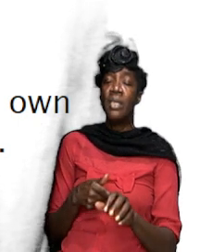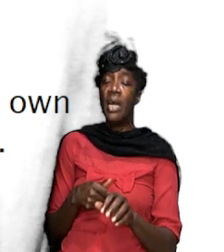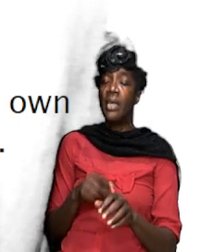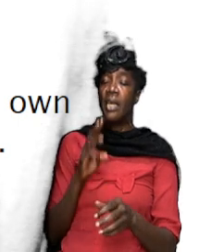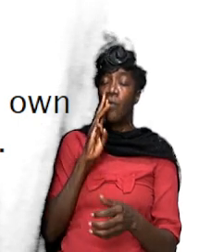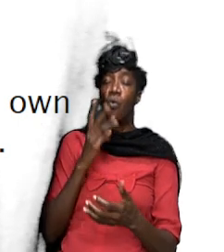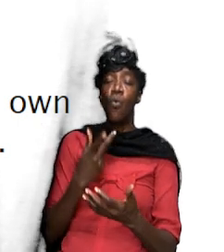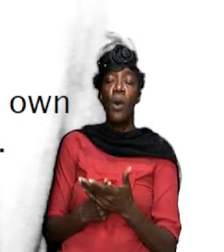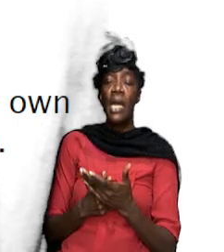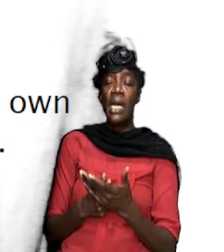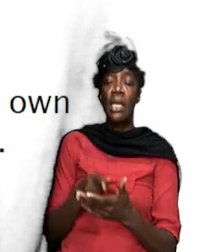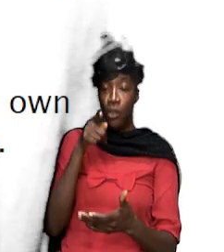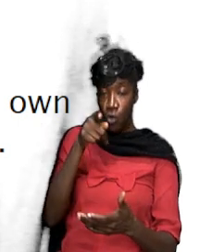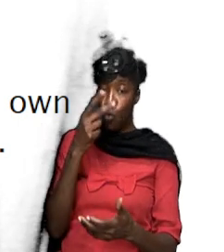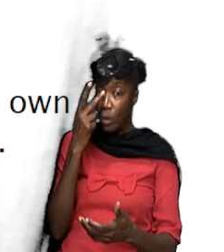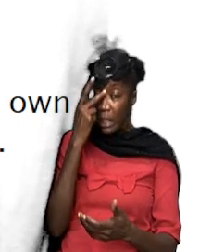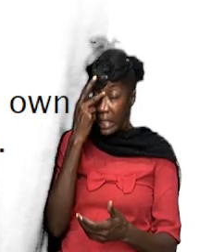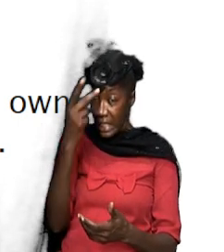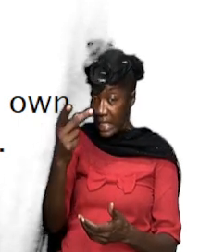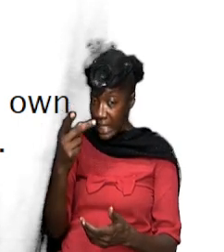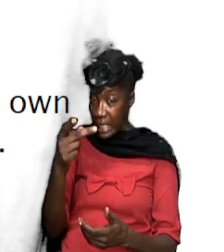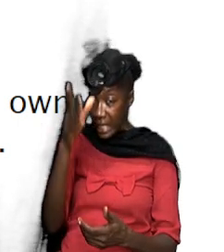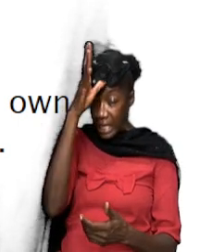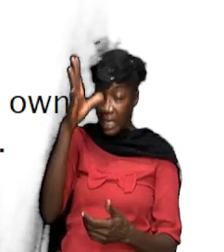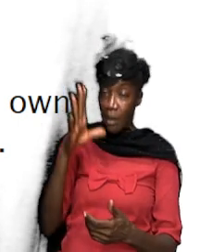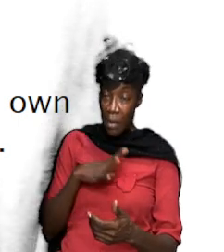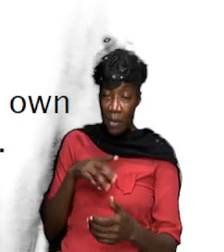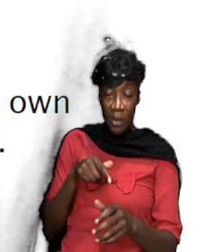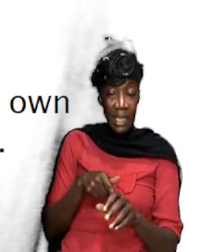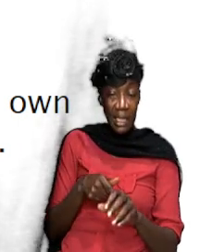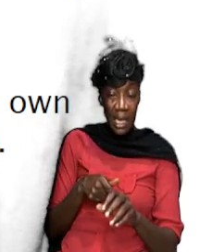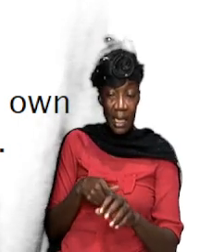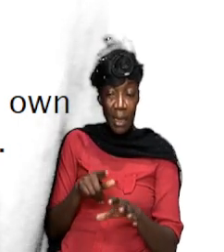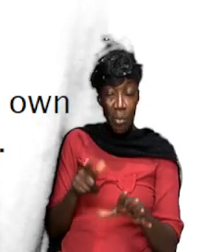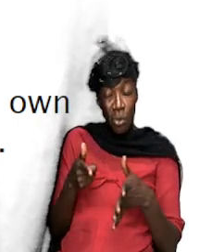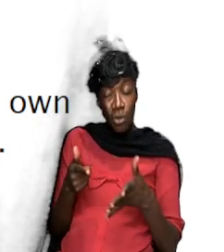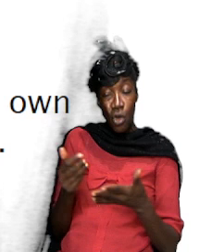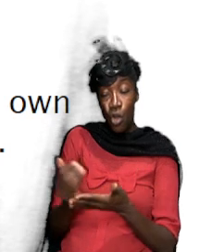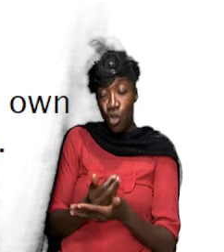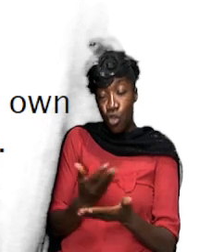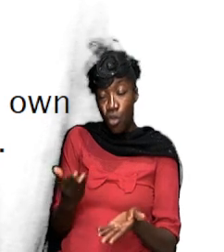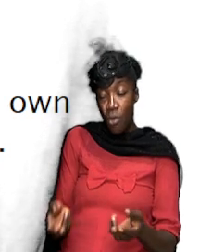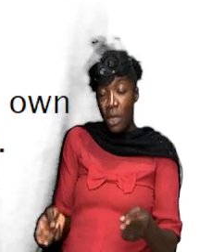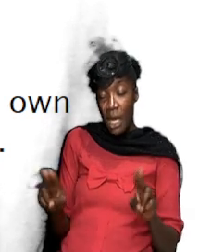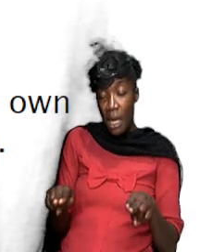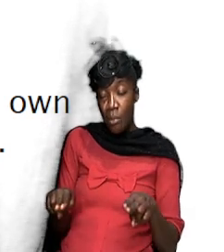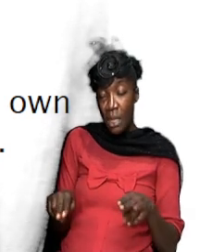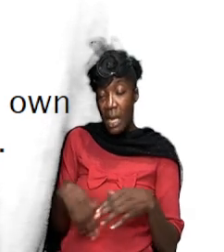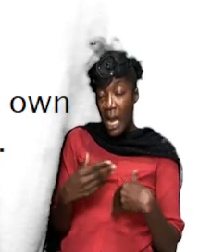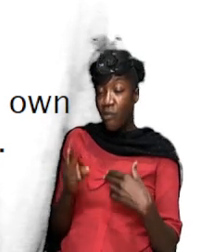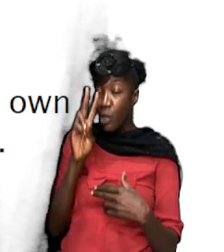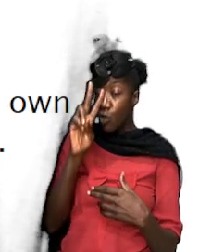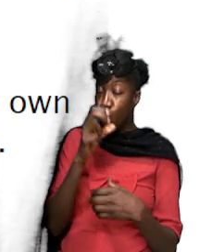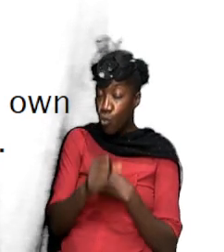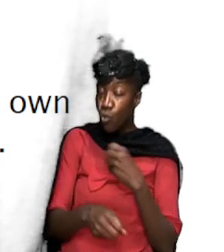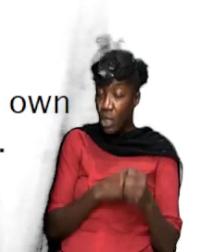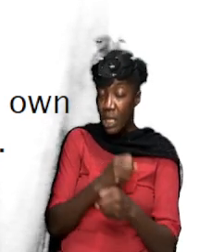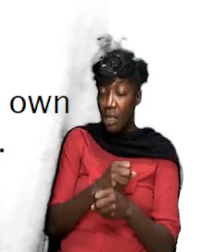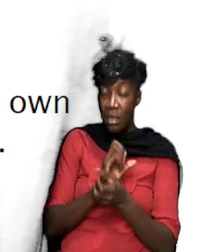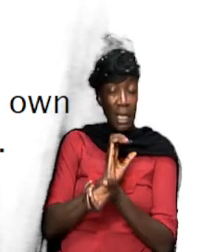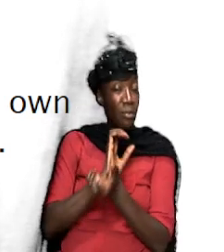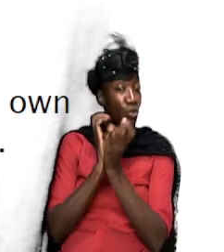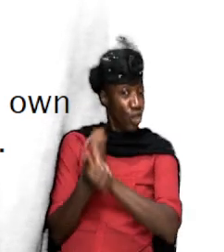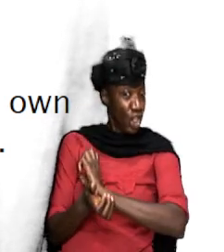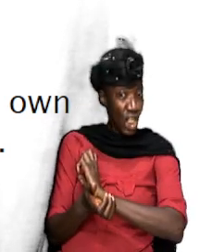the type of man that he was when he started out. But then something happened after 2 years, the Bible said, and the man just